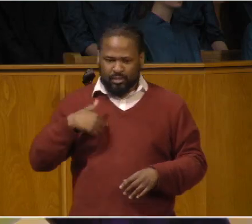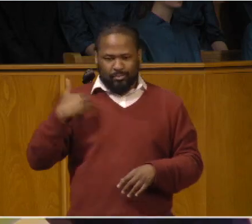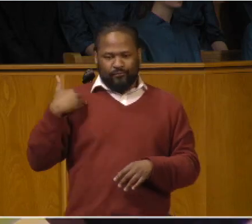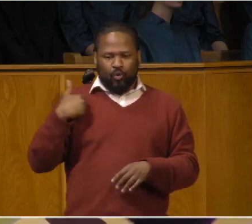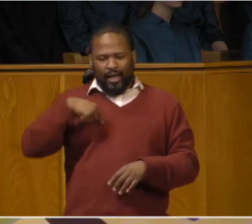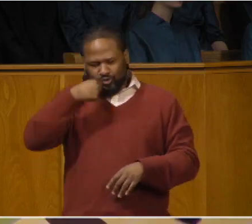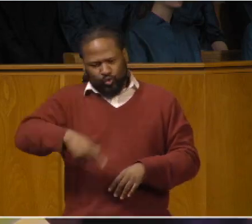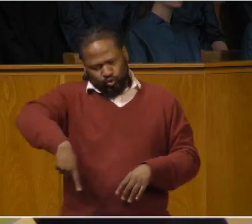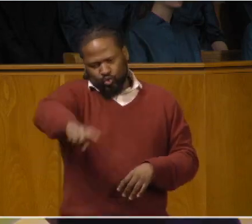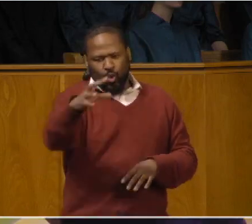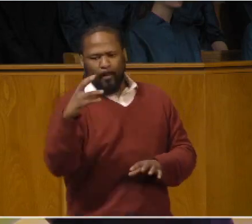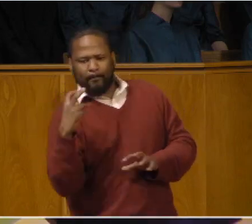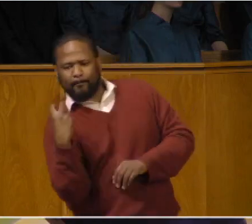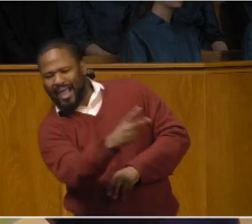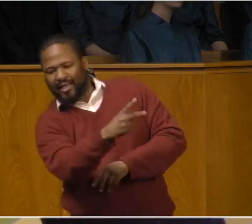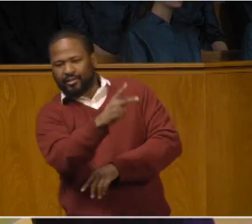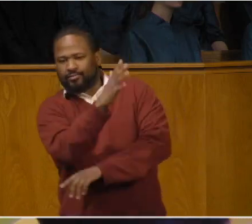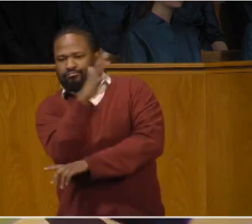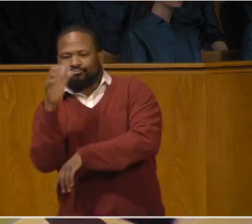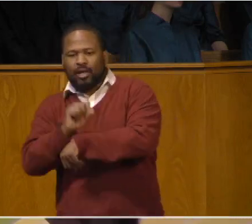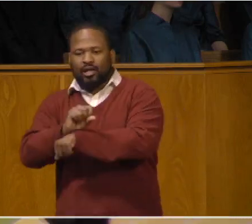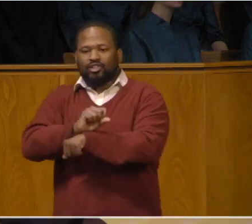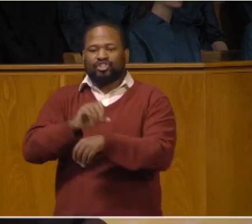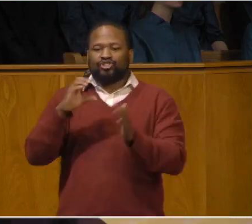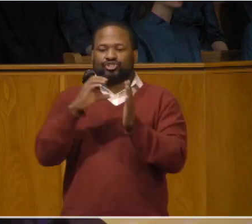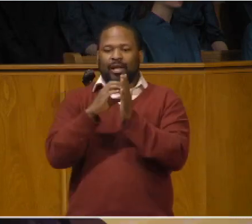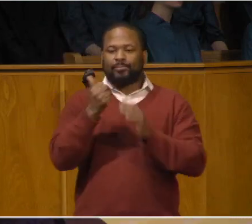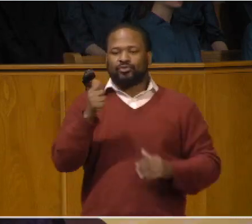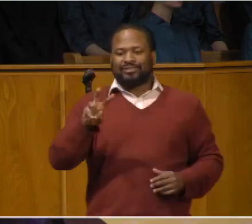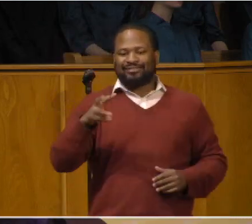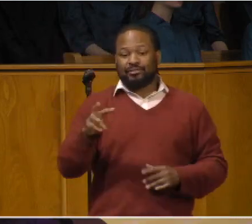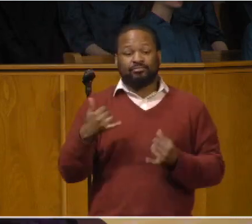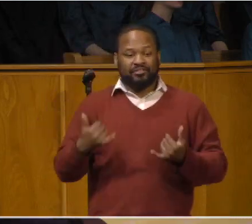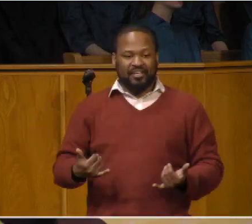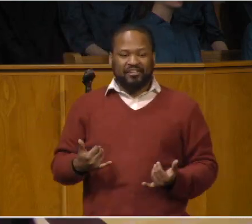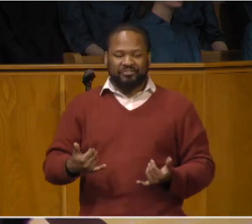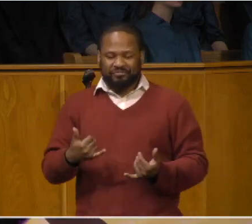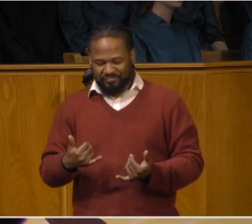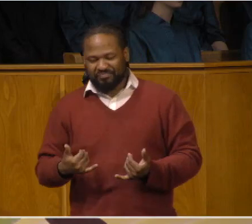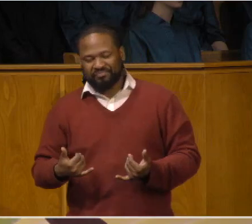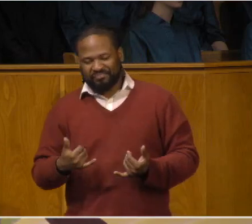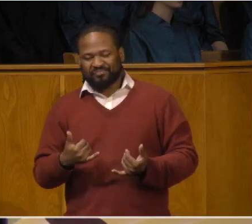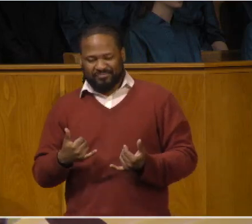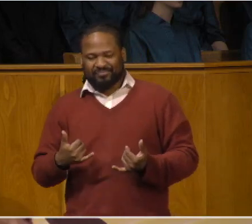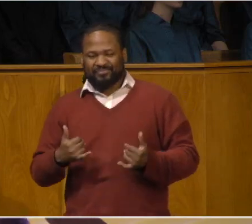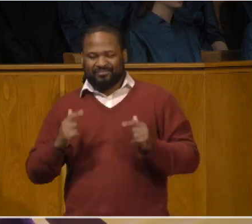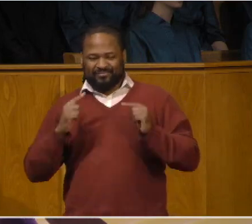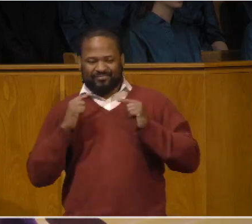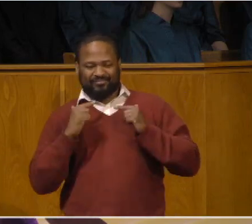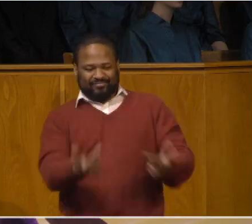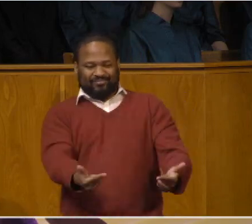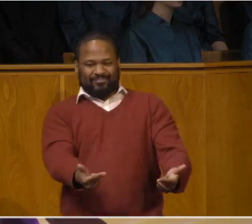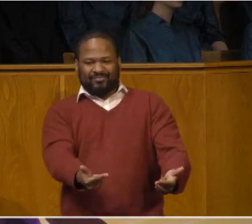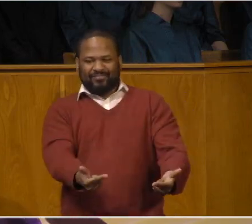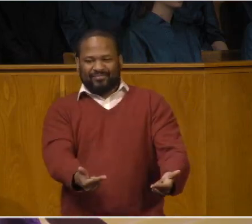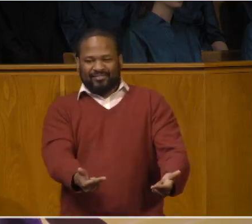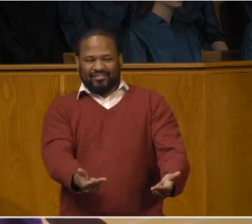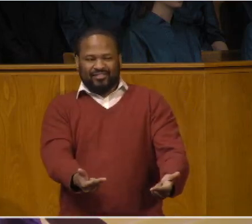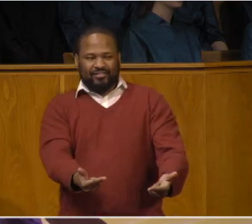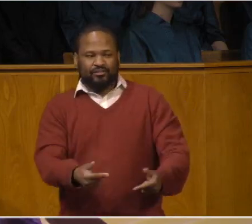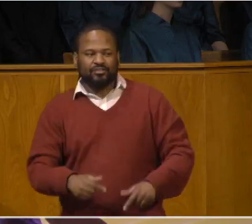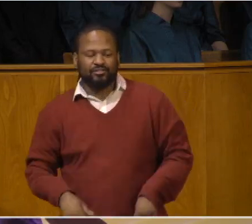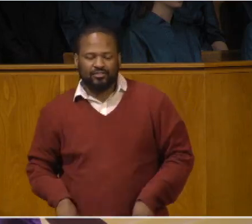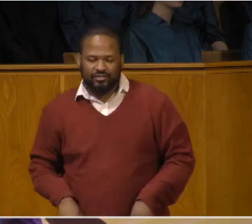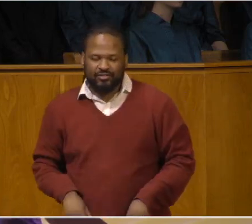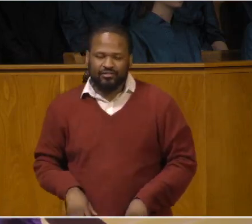into bondage in chapter 16. But now is your time. Now is your time to be free. Walk in it.